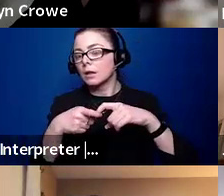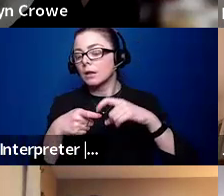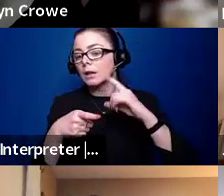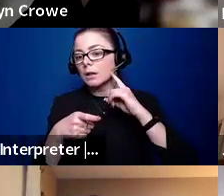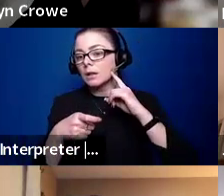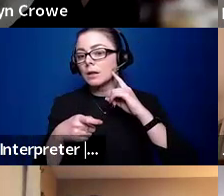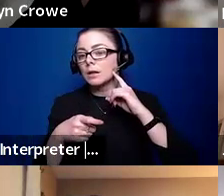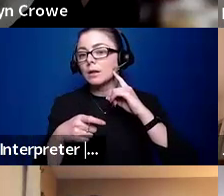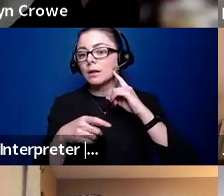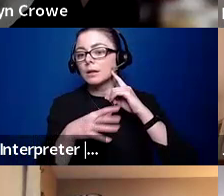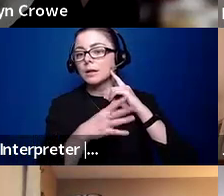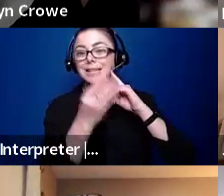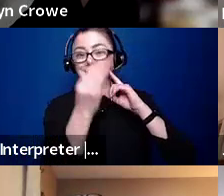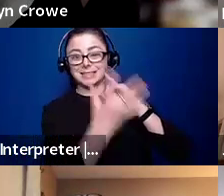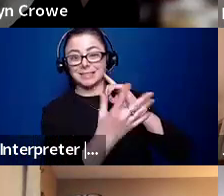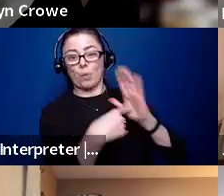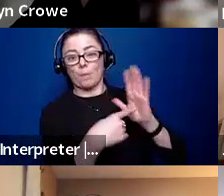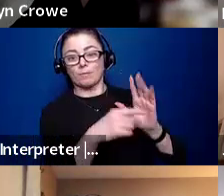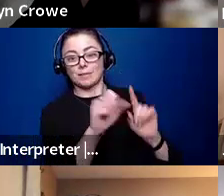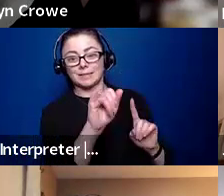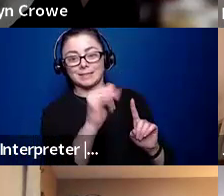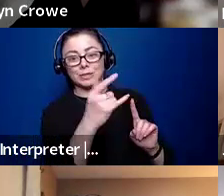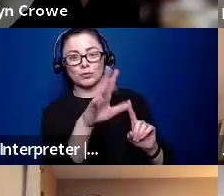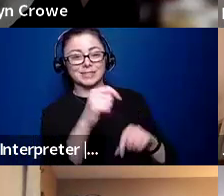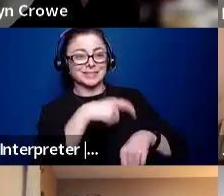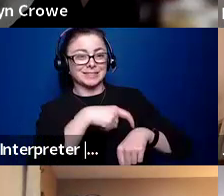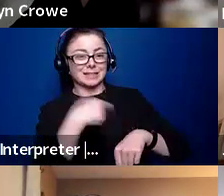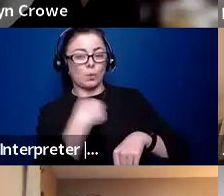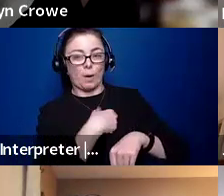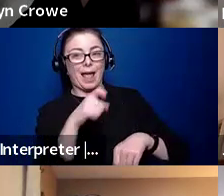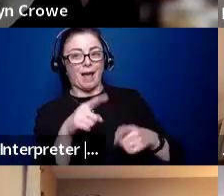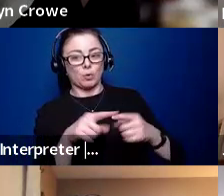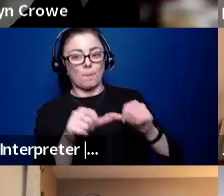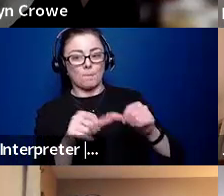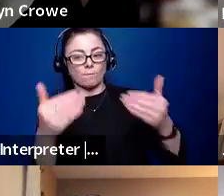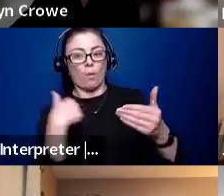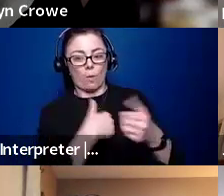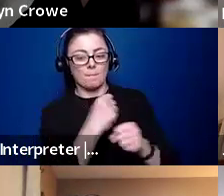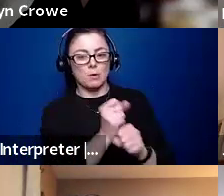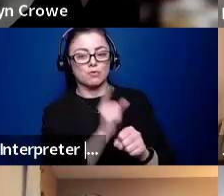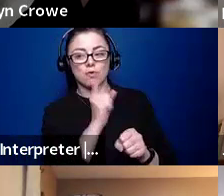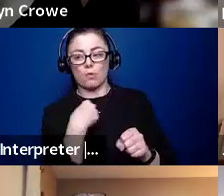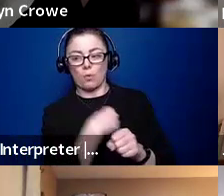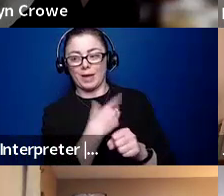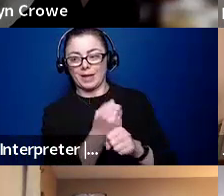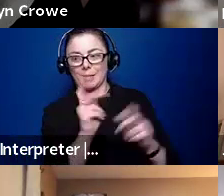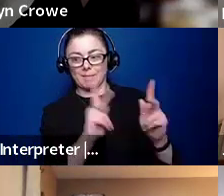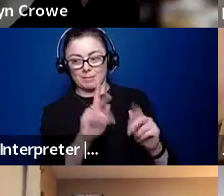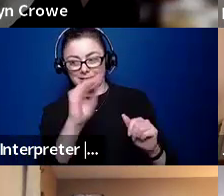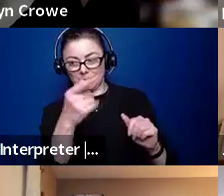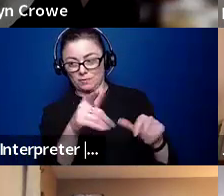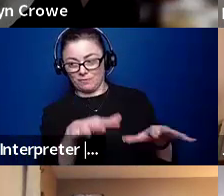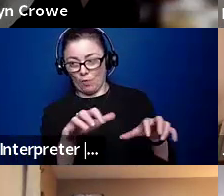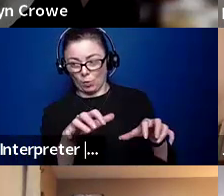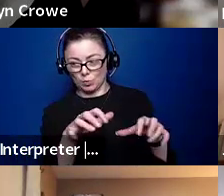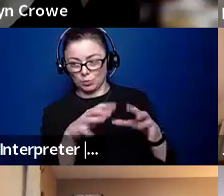And Representative Segrist, we do need to move forward so that we can make sure that we get a couple of people. And it looks like you froze a little bit